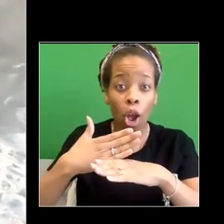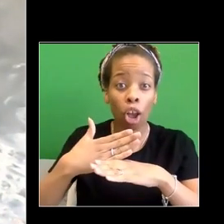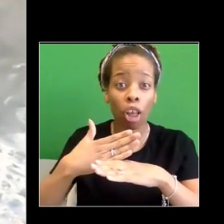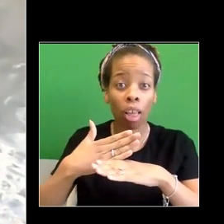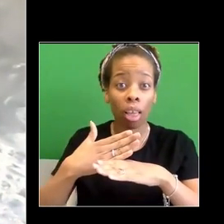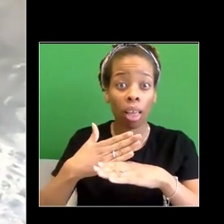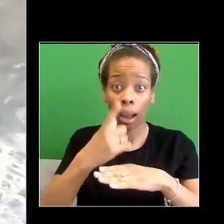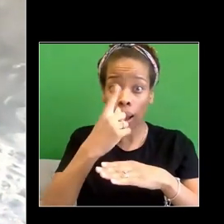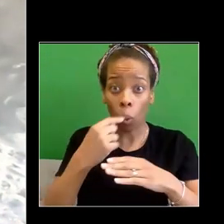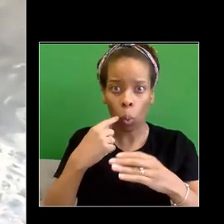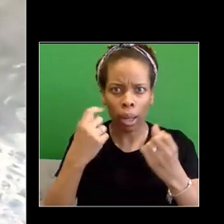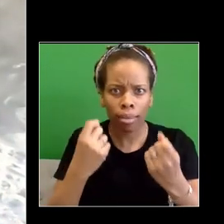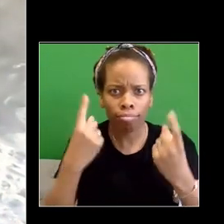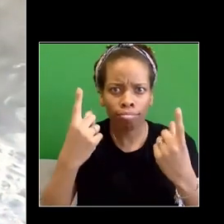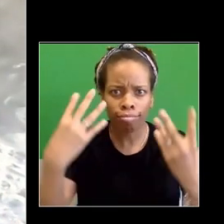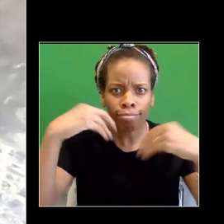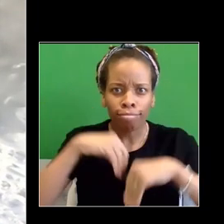understand your work?